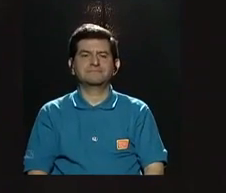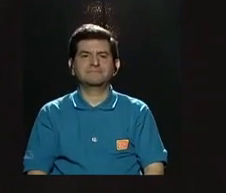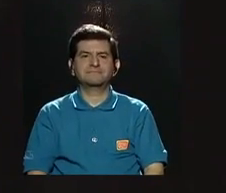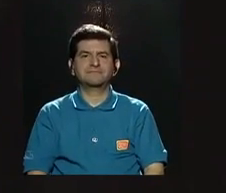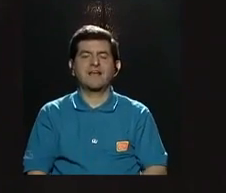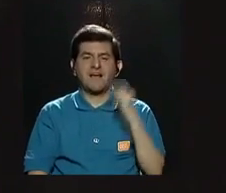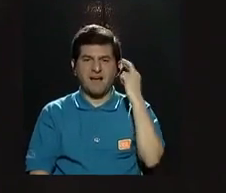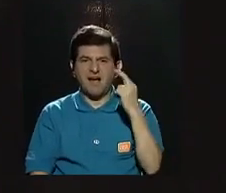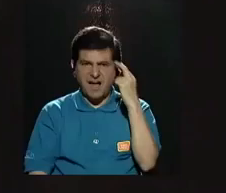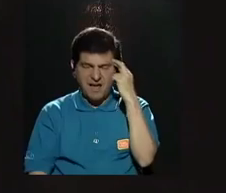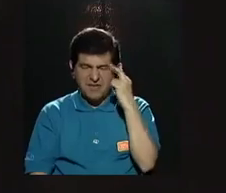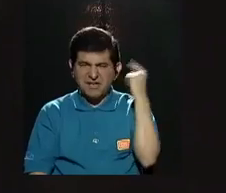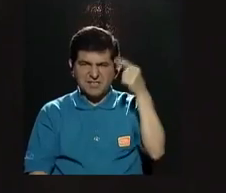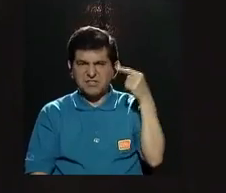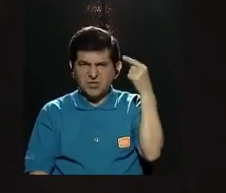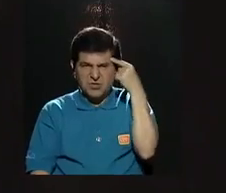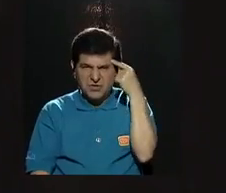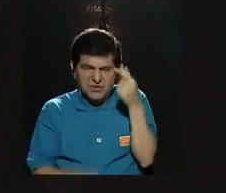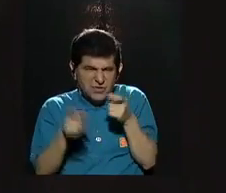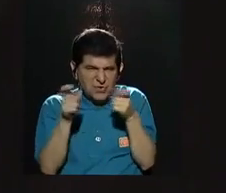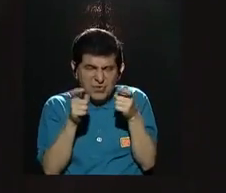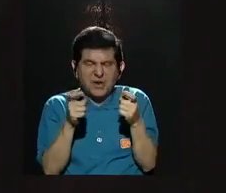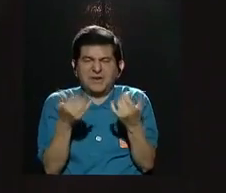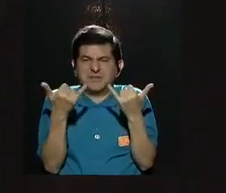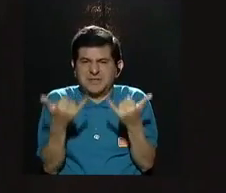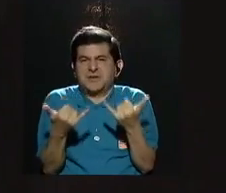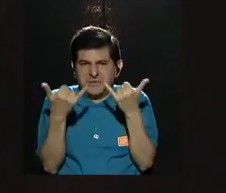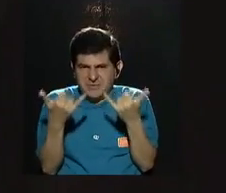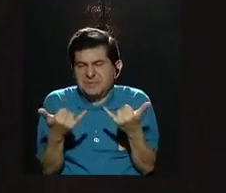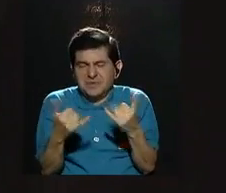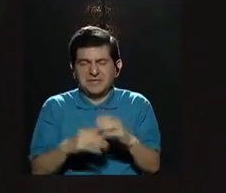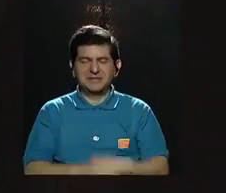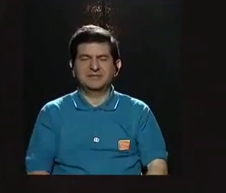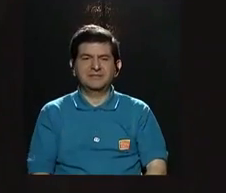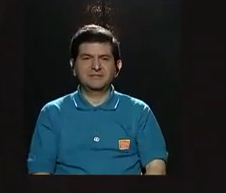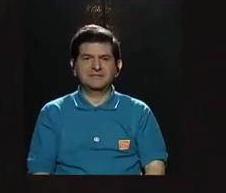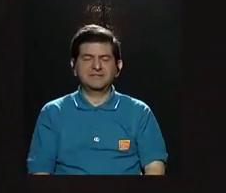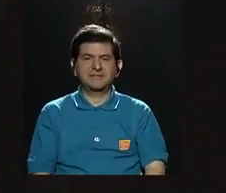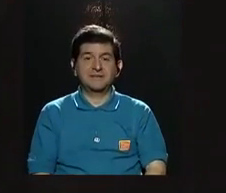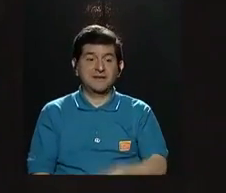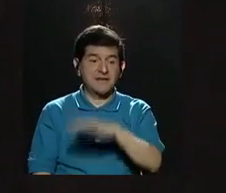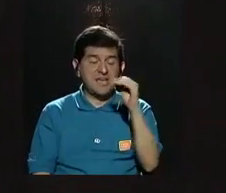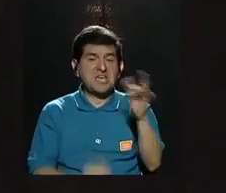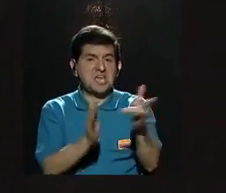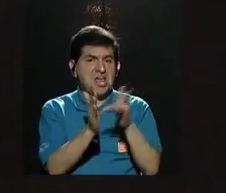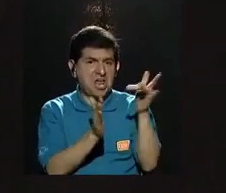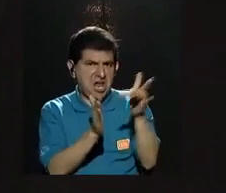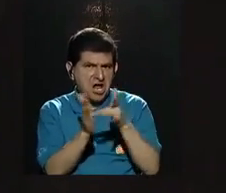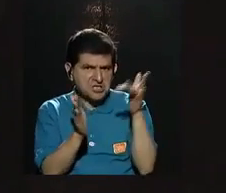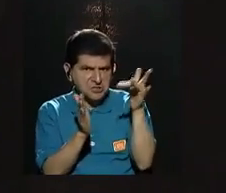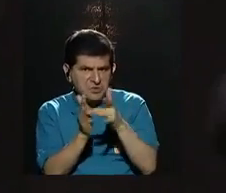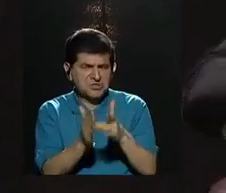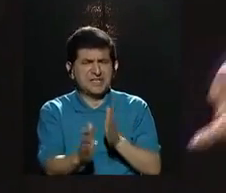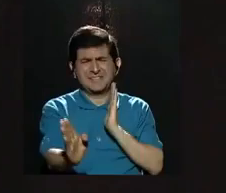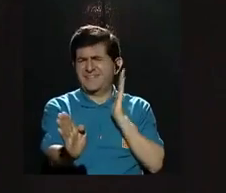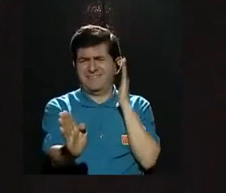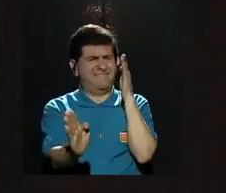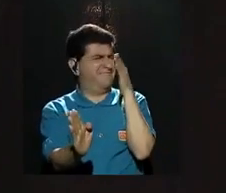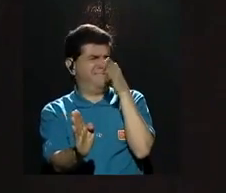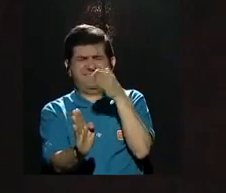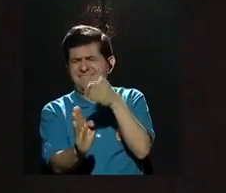current government and the explicit exploitation of racism and xenophobia